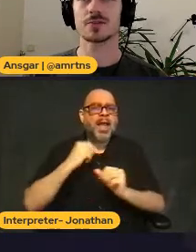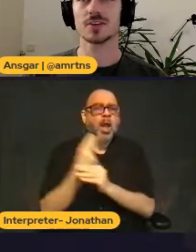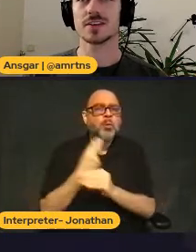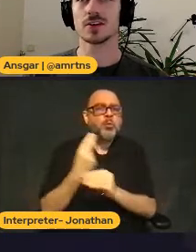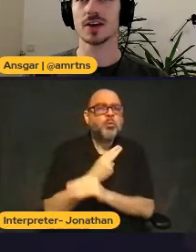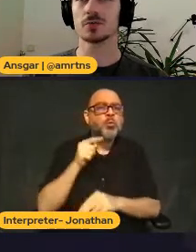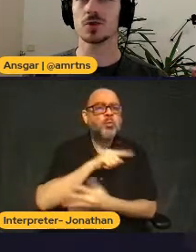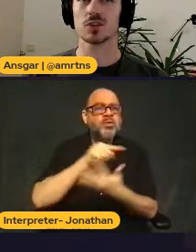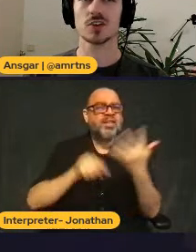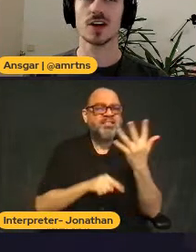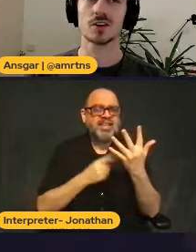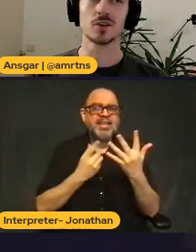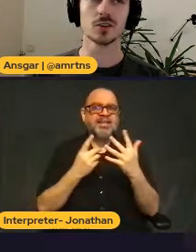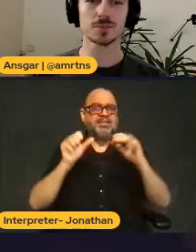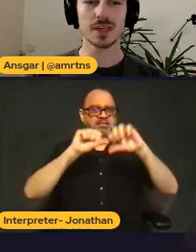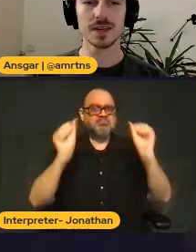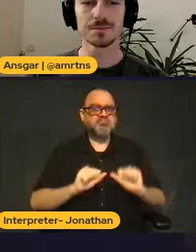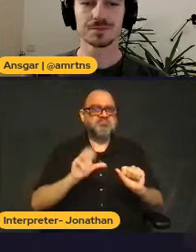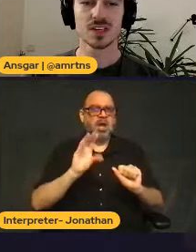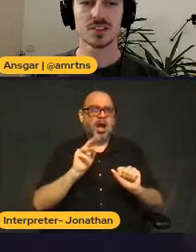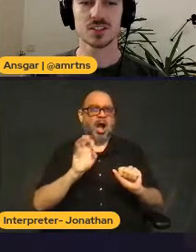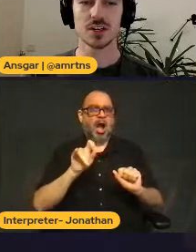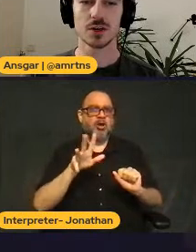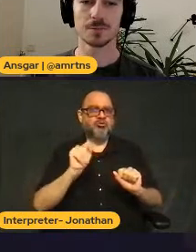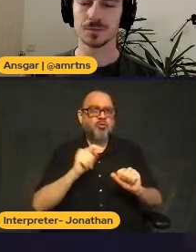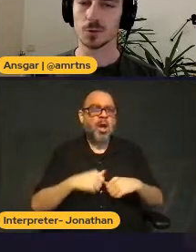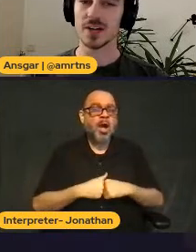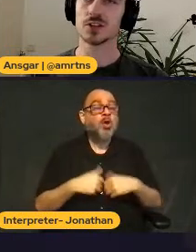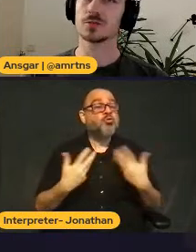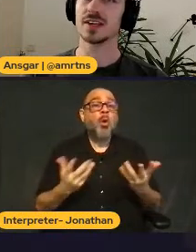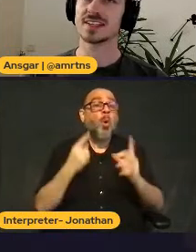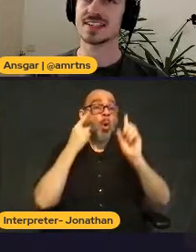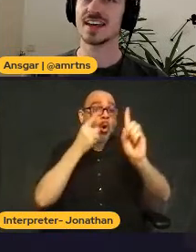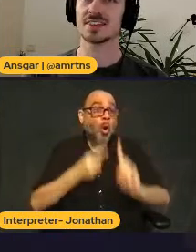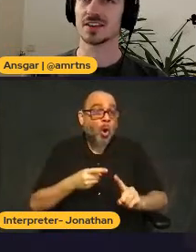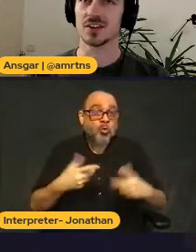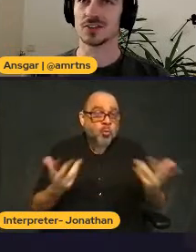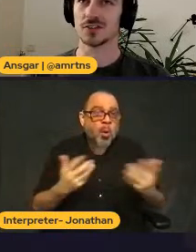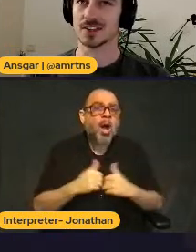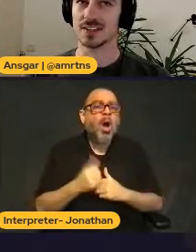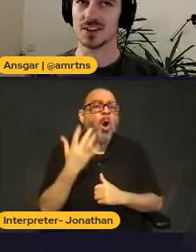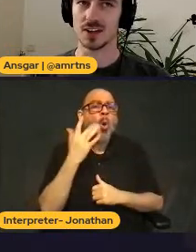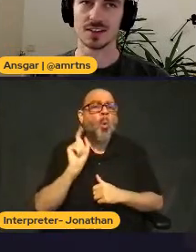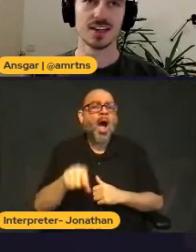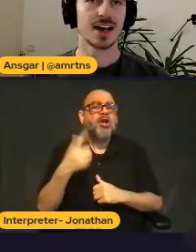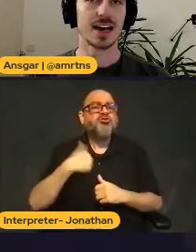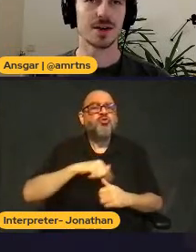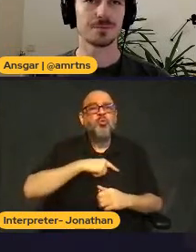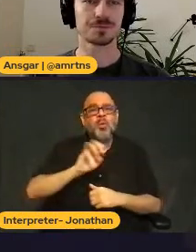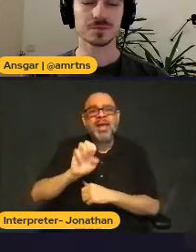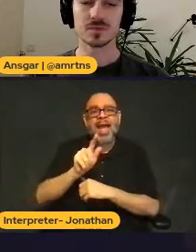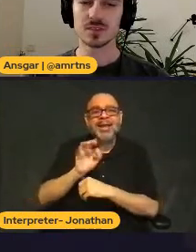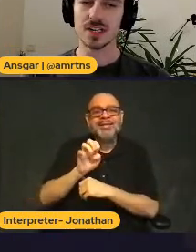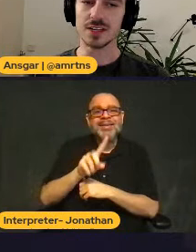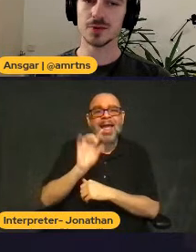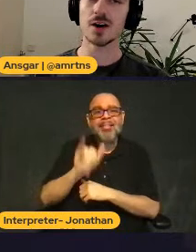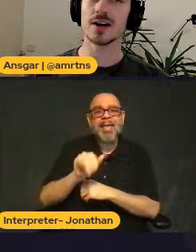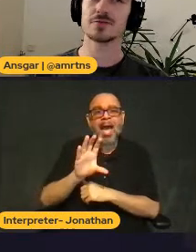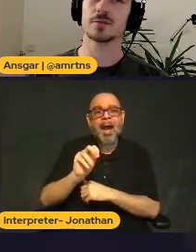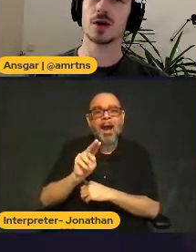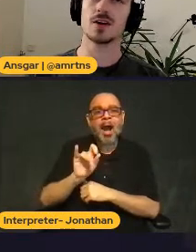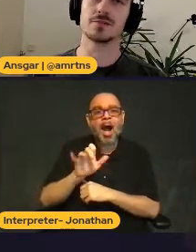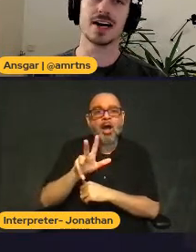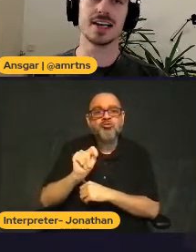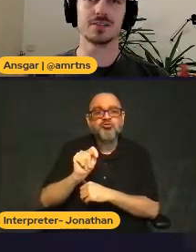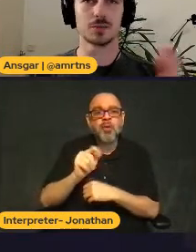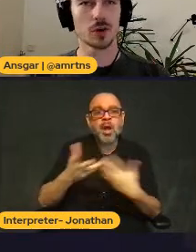maybe let's first have a look at what could our goals be. So why should we extend the constructs at all? As we now